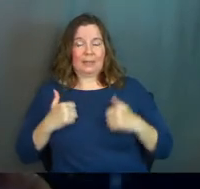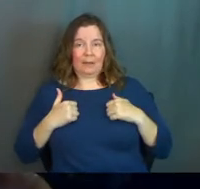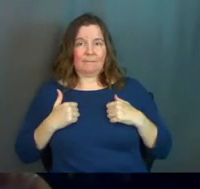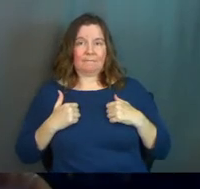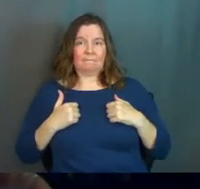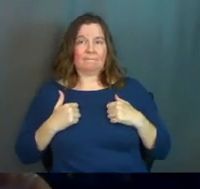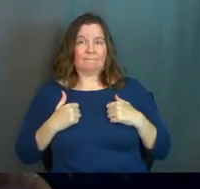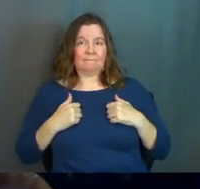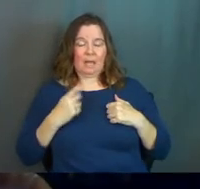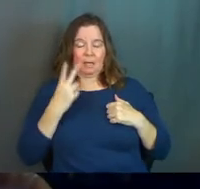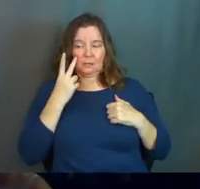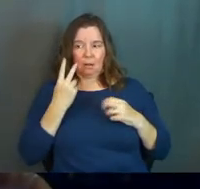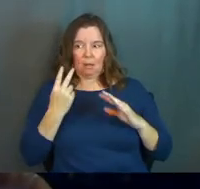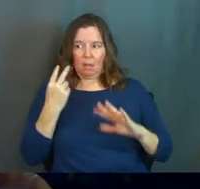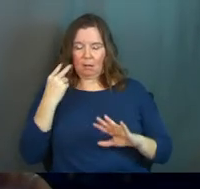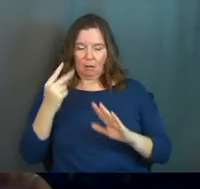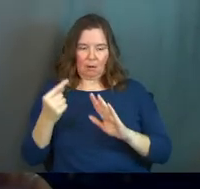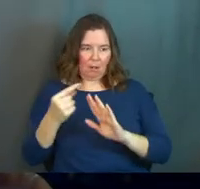life.